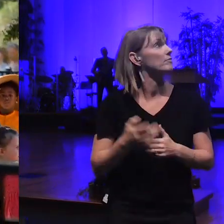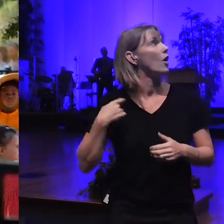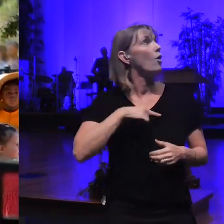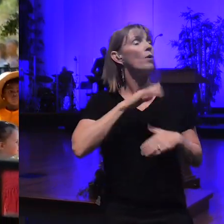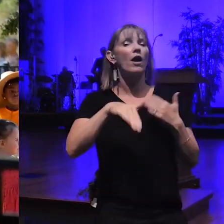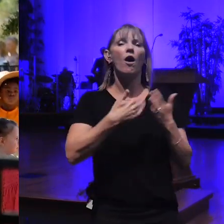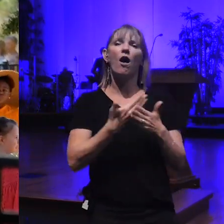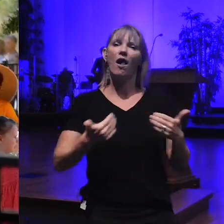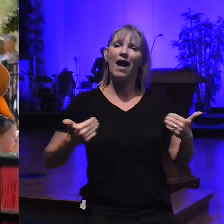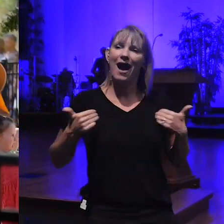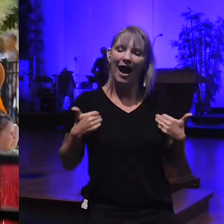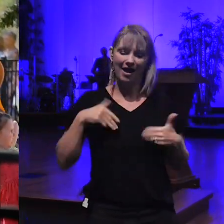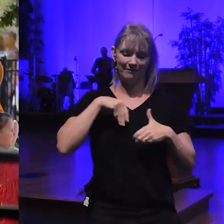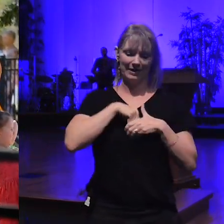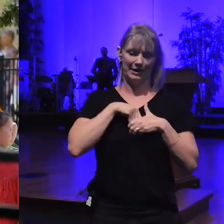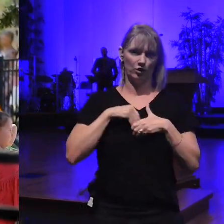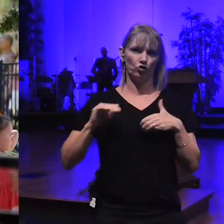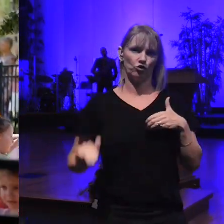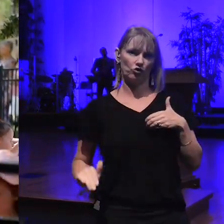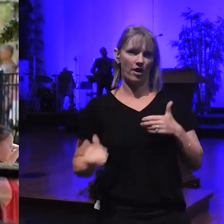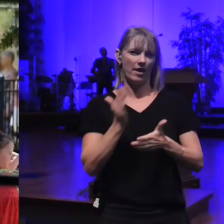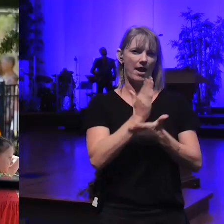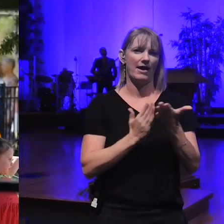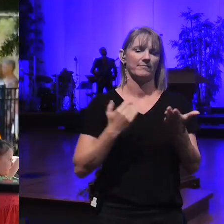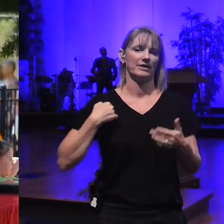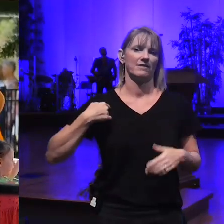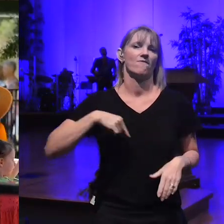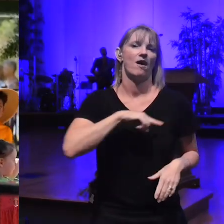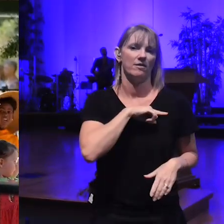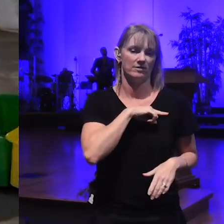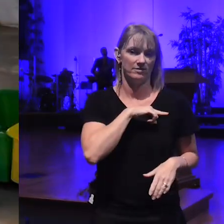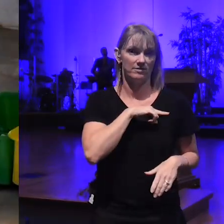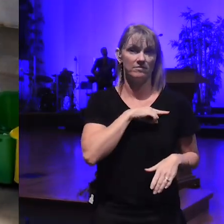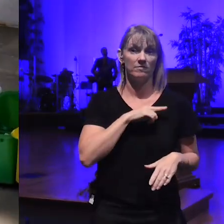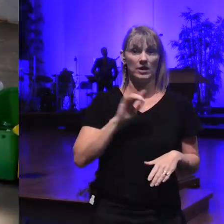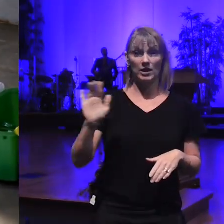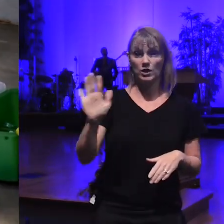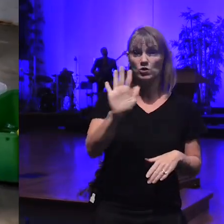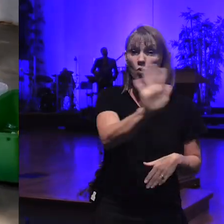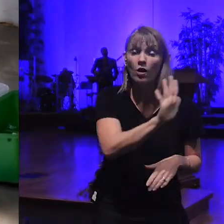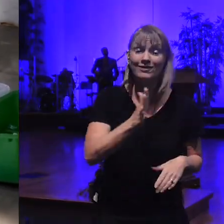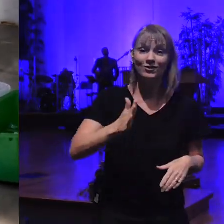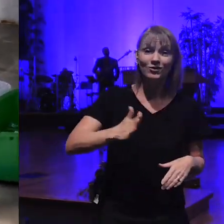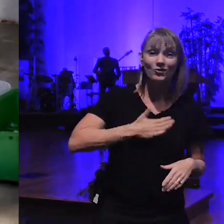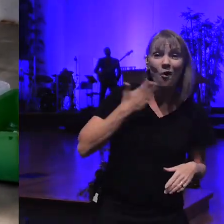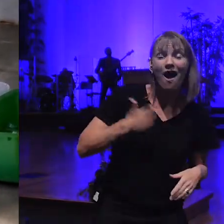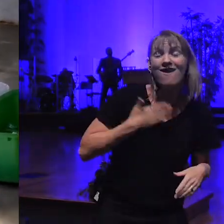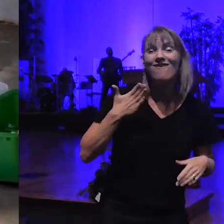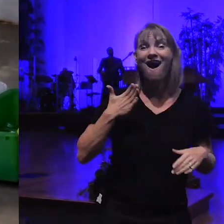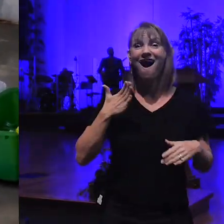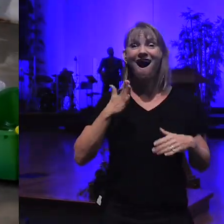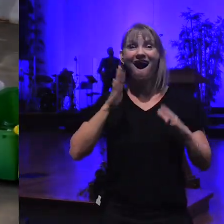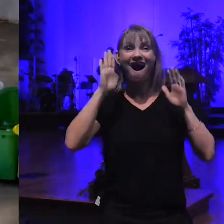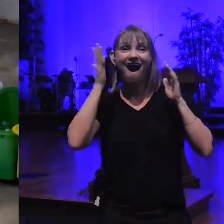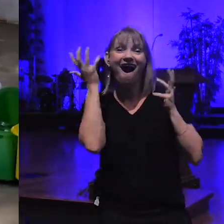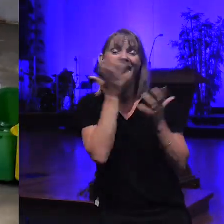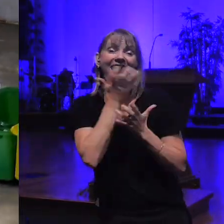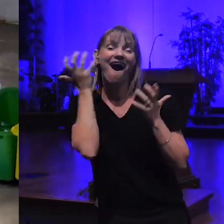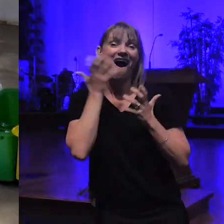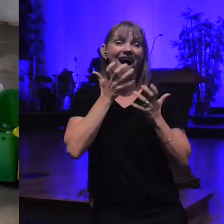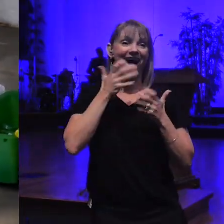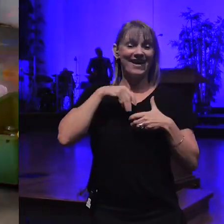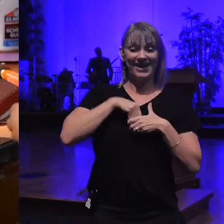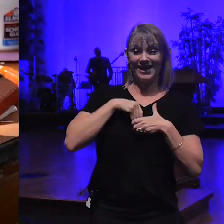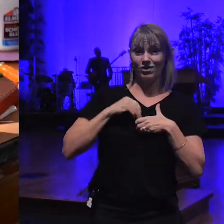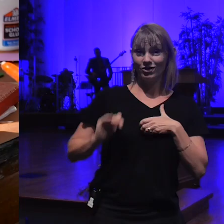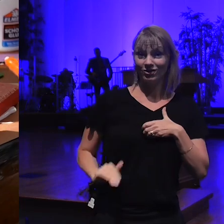We all have an inner child aspect of us. Is yours a joyful, wonder-filled